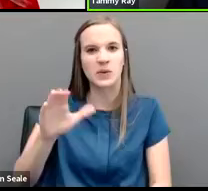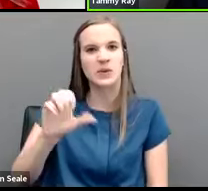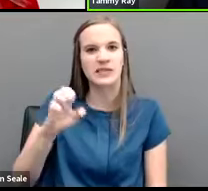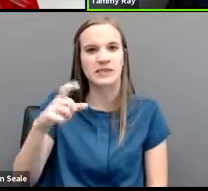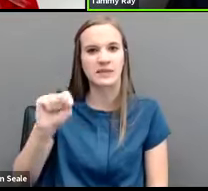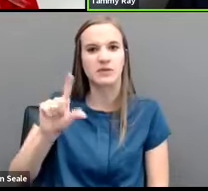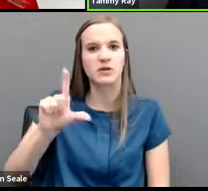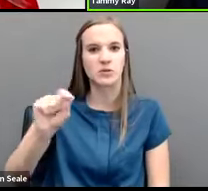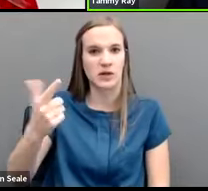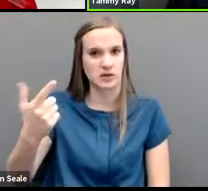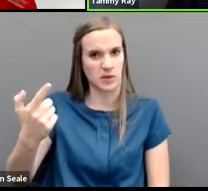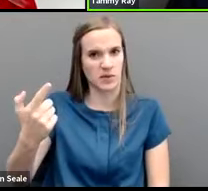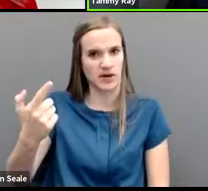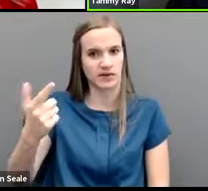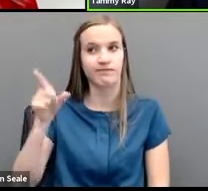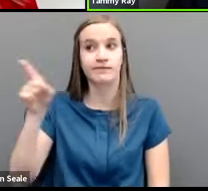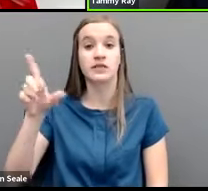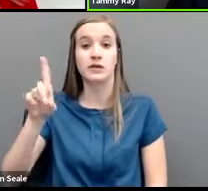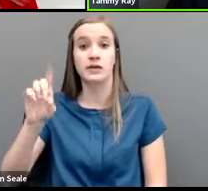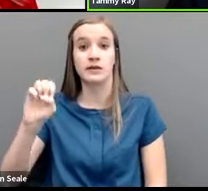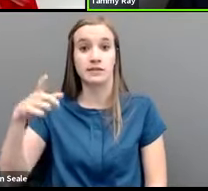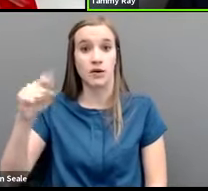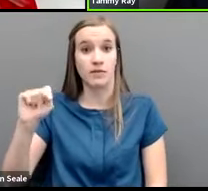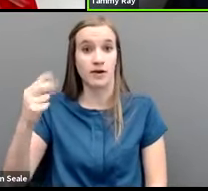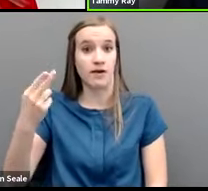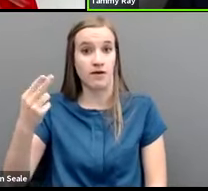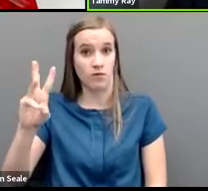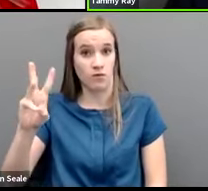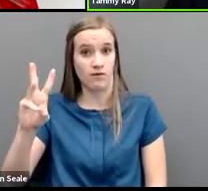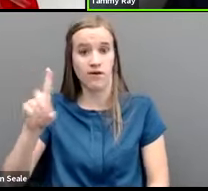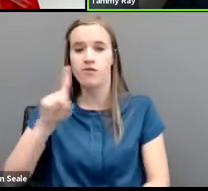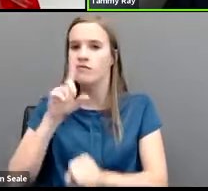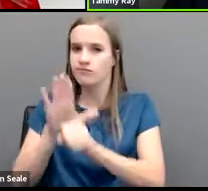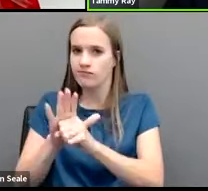was guaranteed that it would go until at least then.